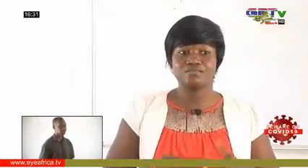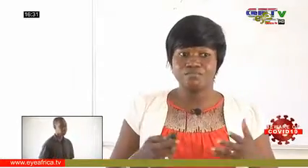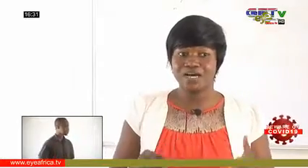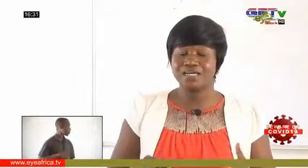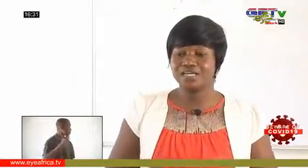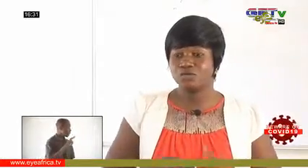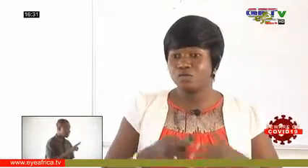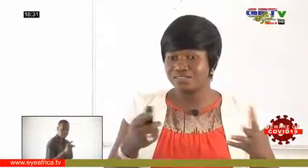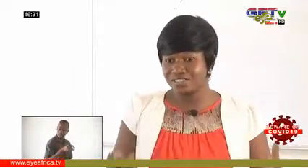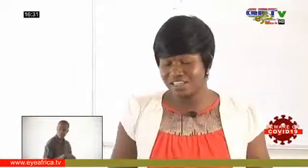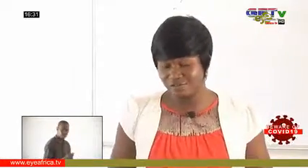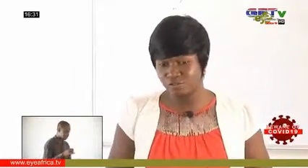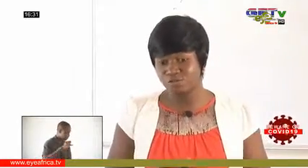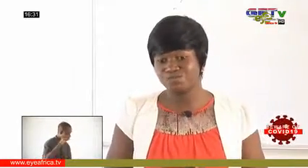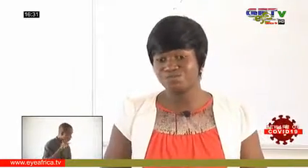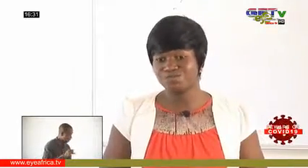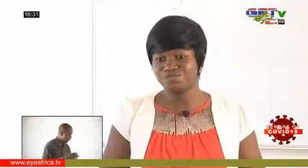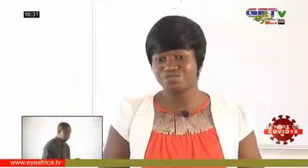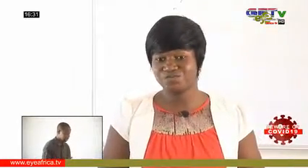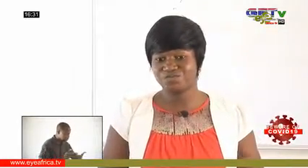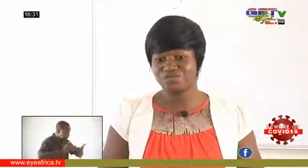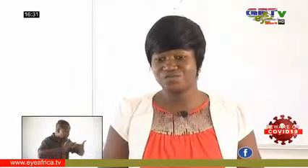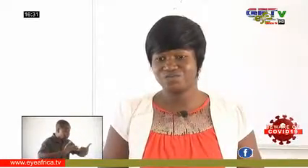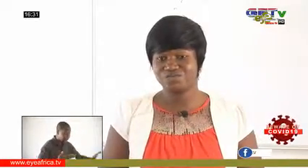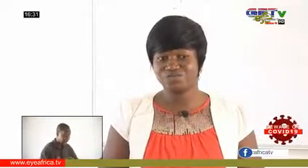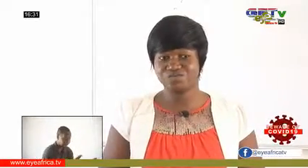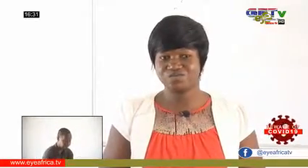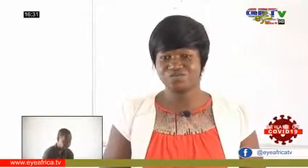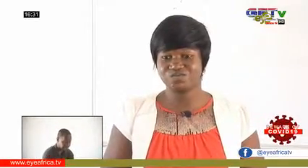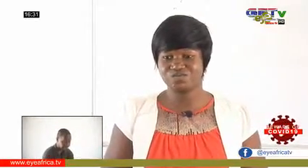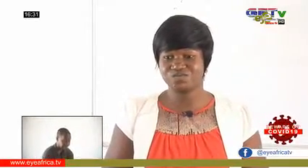is not bad at one's level.